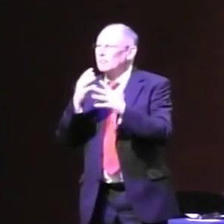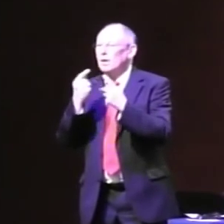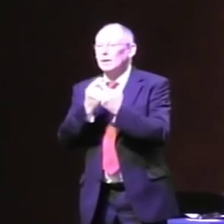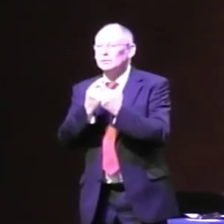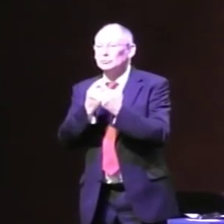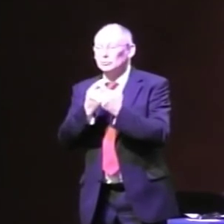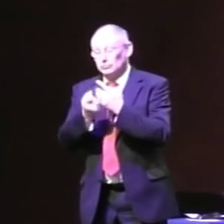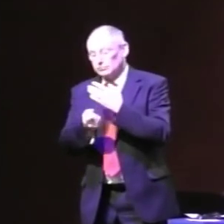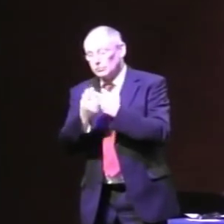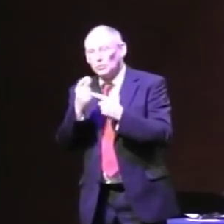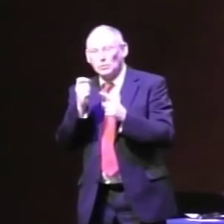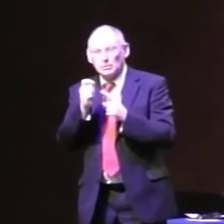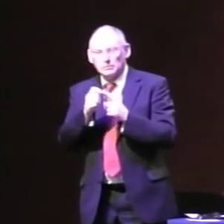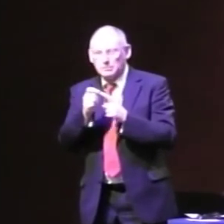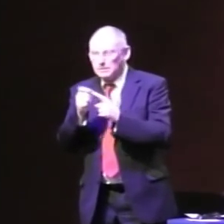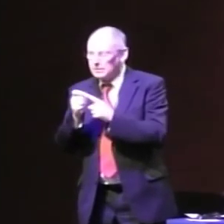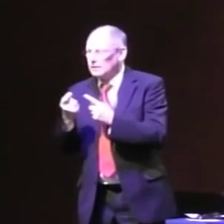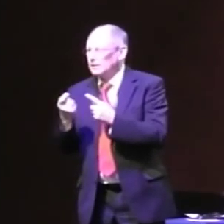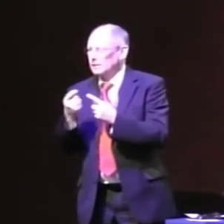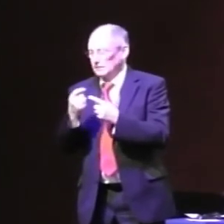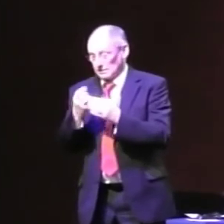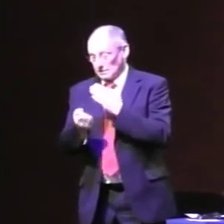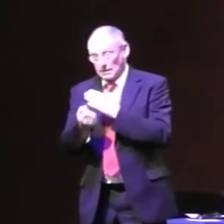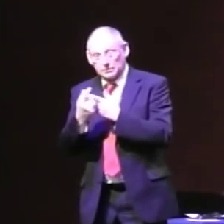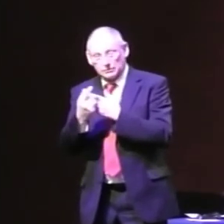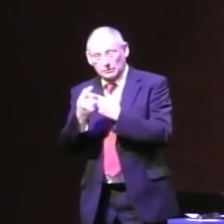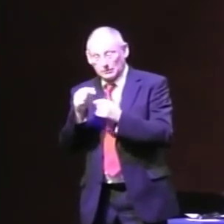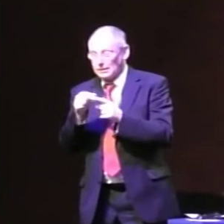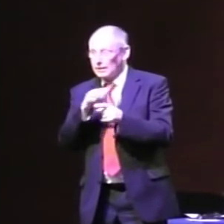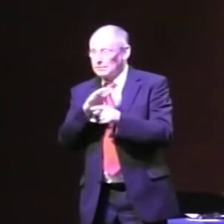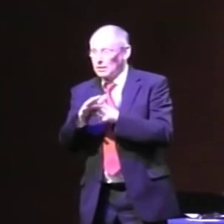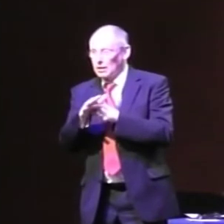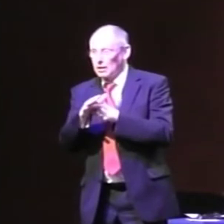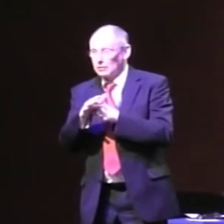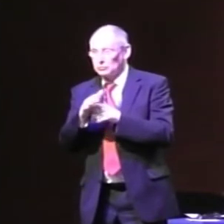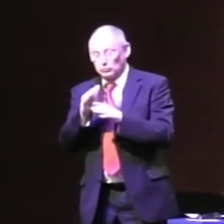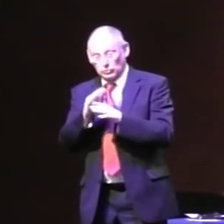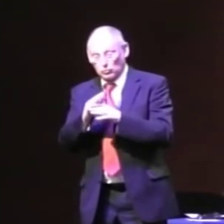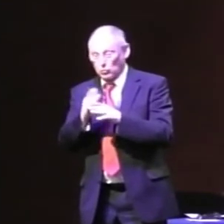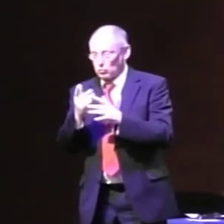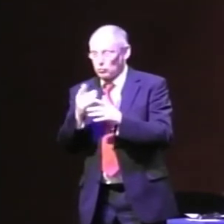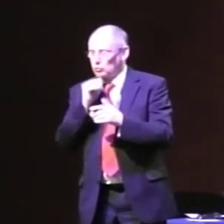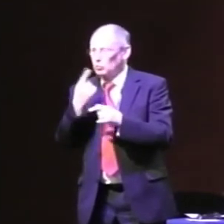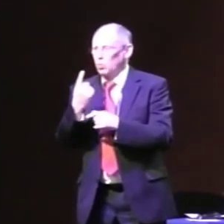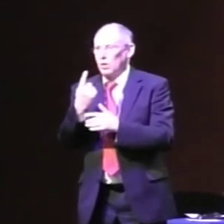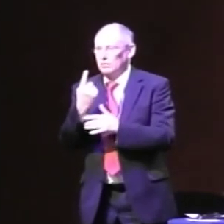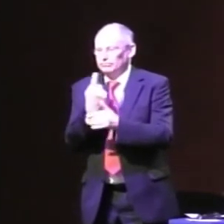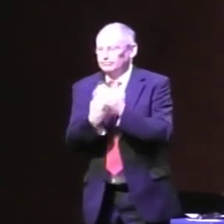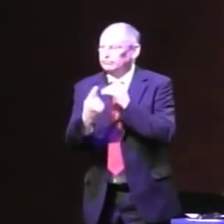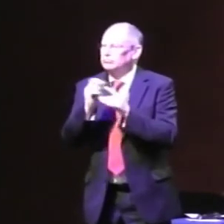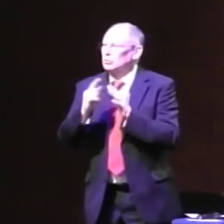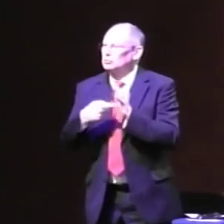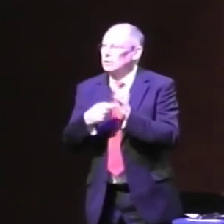raised around PPP by what has happened in Edinburgh go well beyond a single project and call